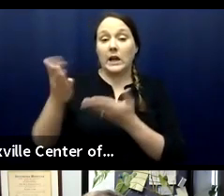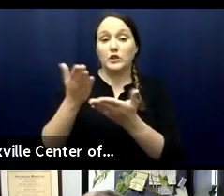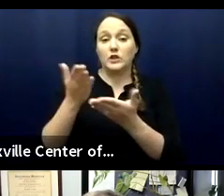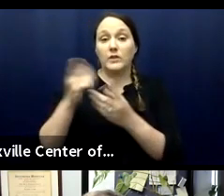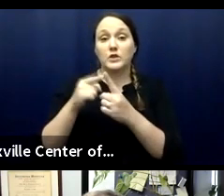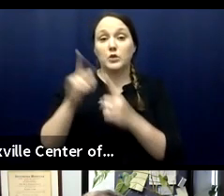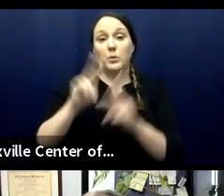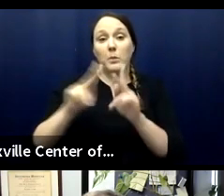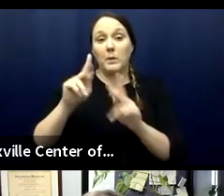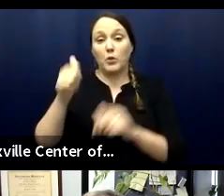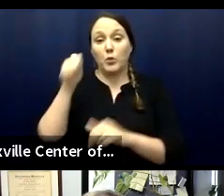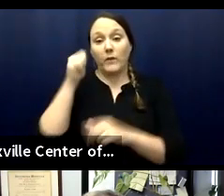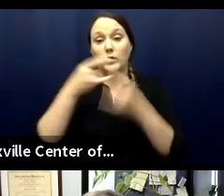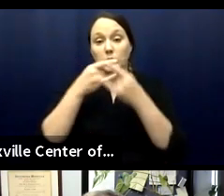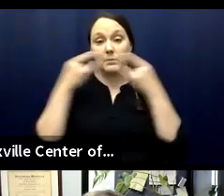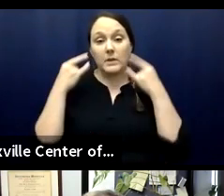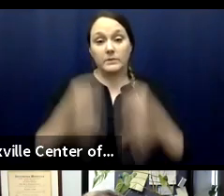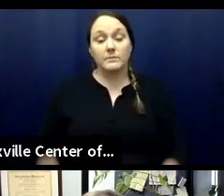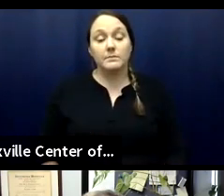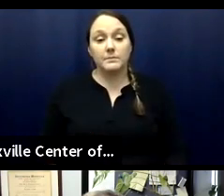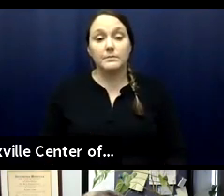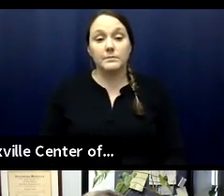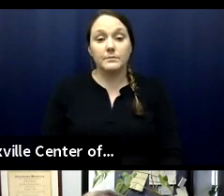masked. Thank you for your time.